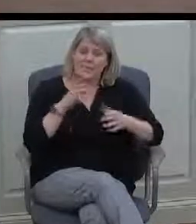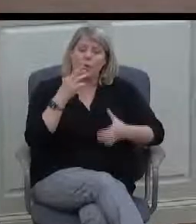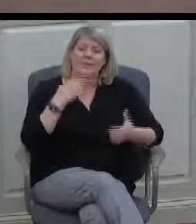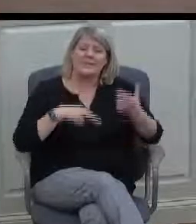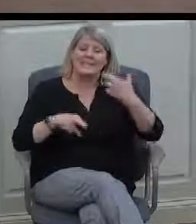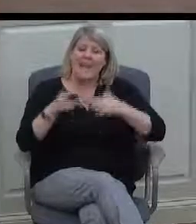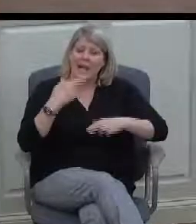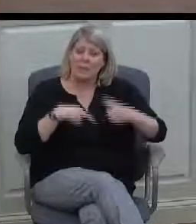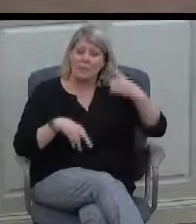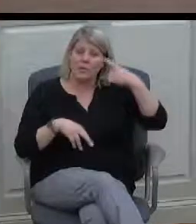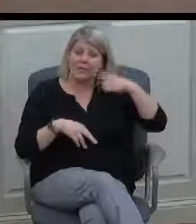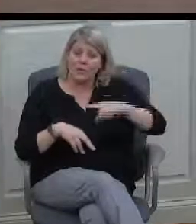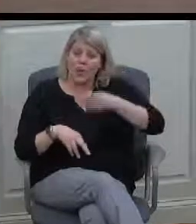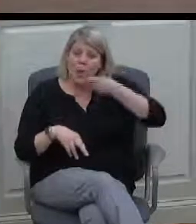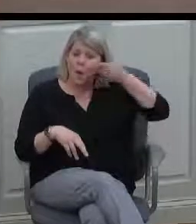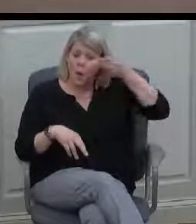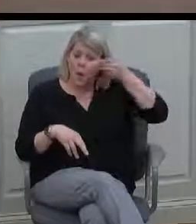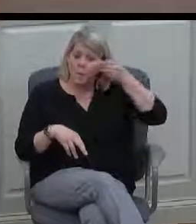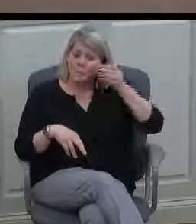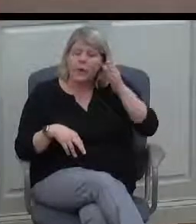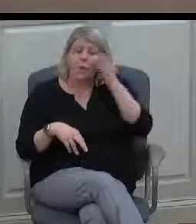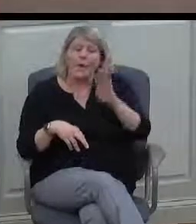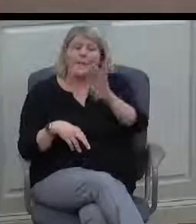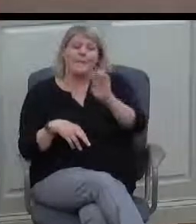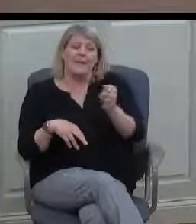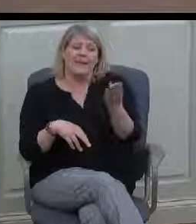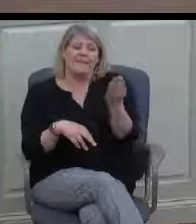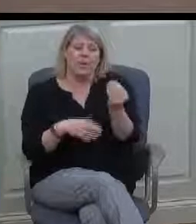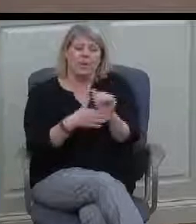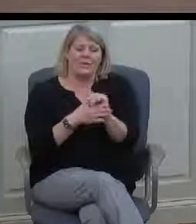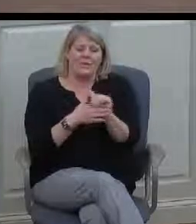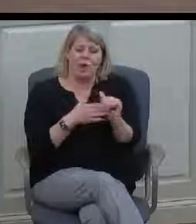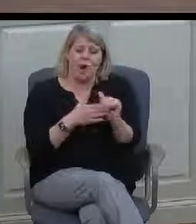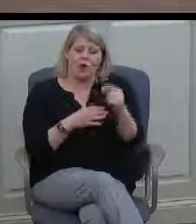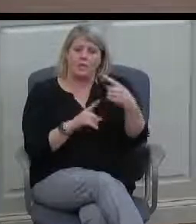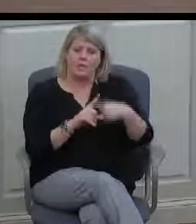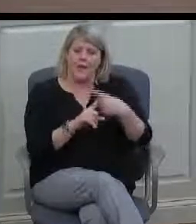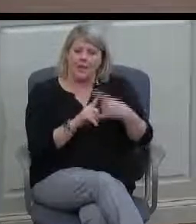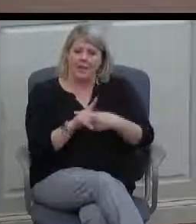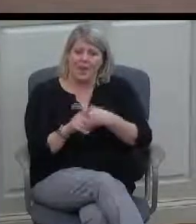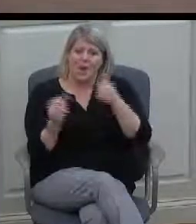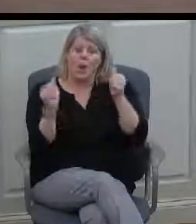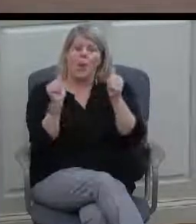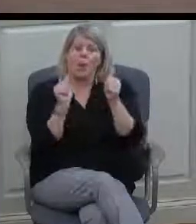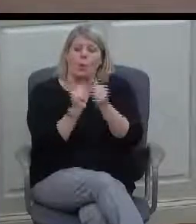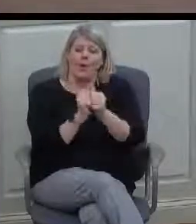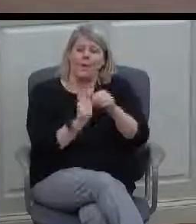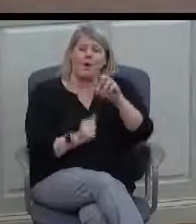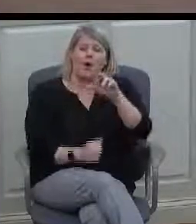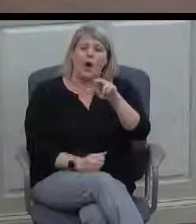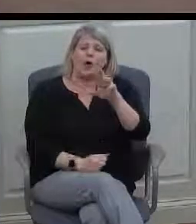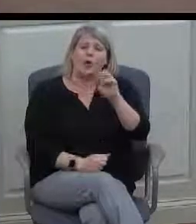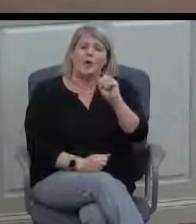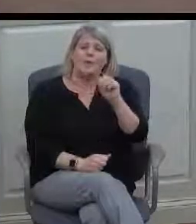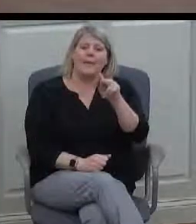for a residential customer with Republic will be $14 a month, and with Rumpke, it would be $20.25 a month, which is a pretty significant difference.